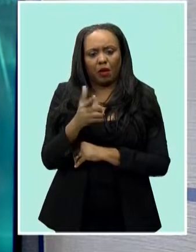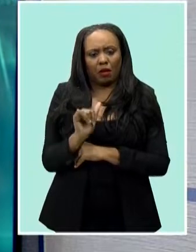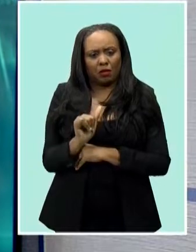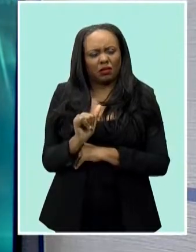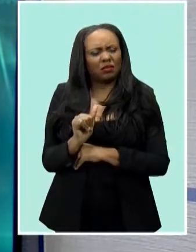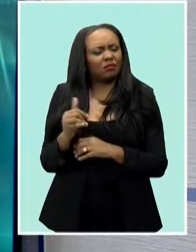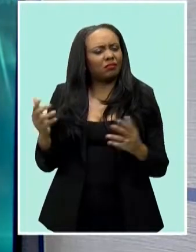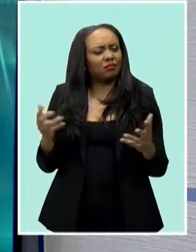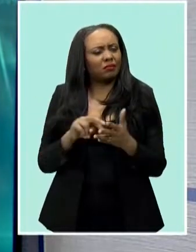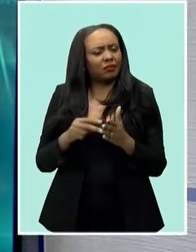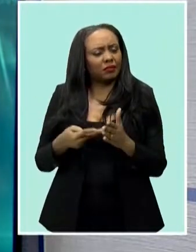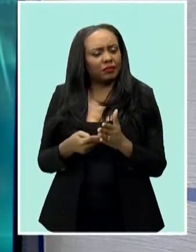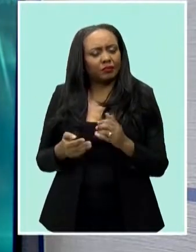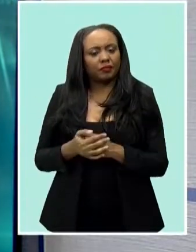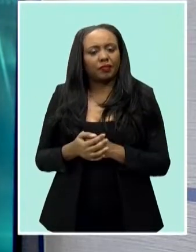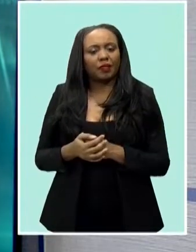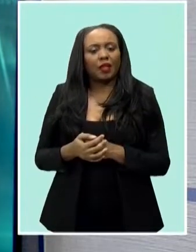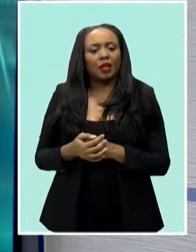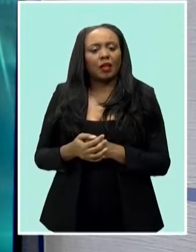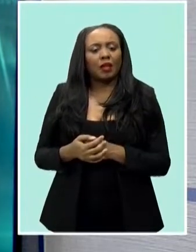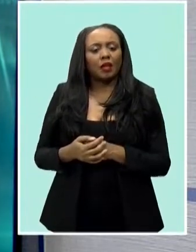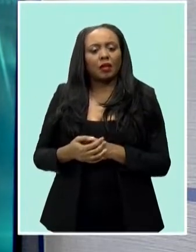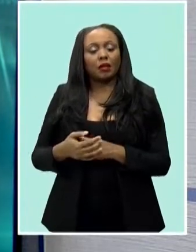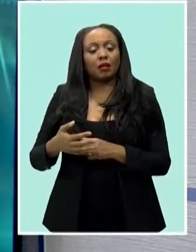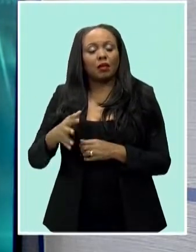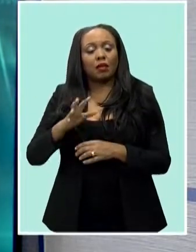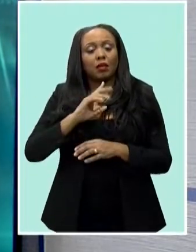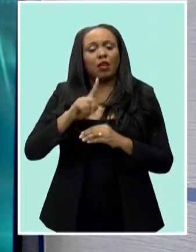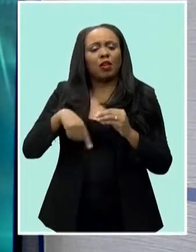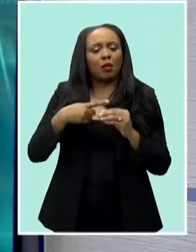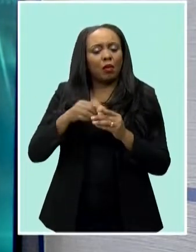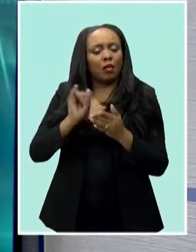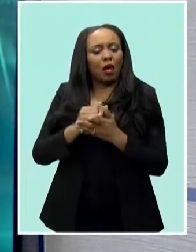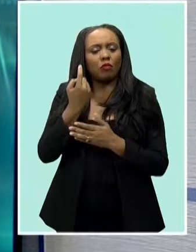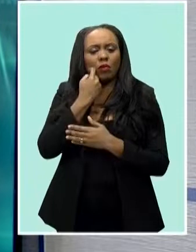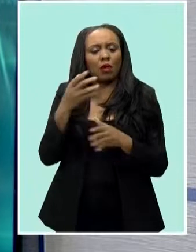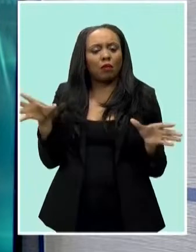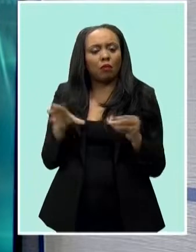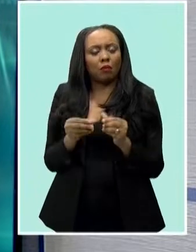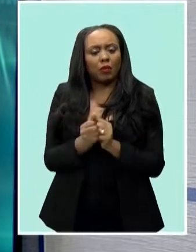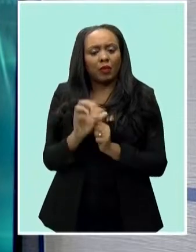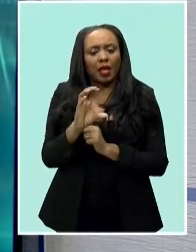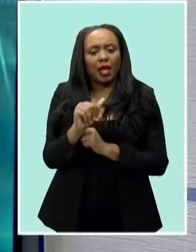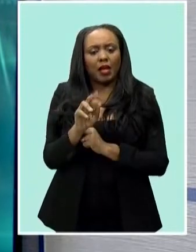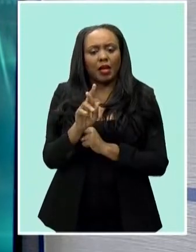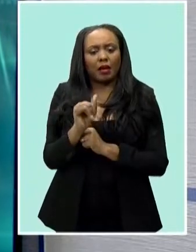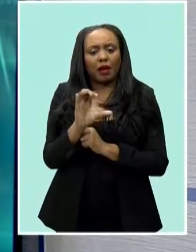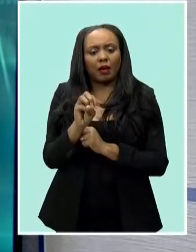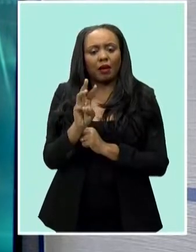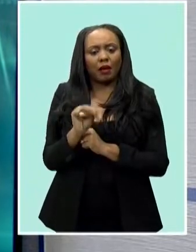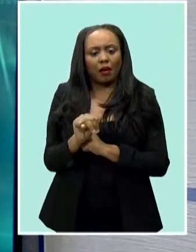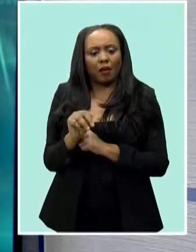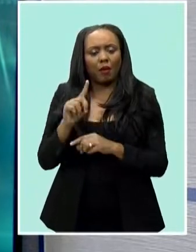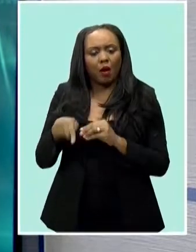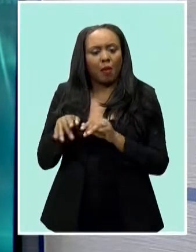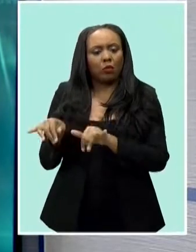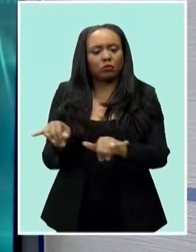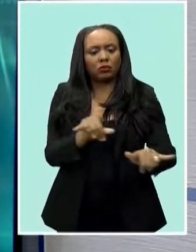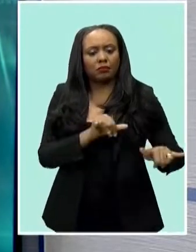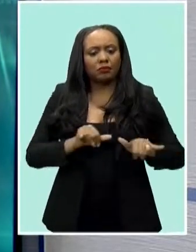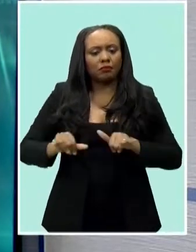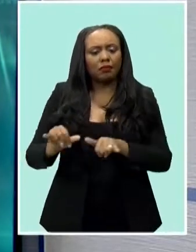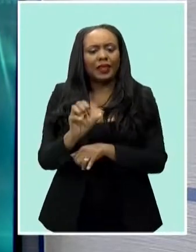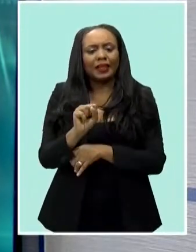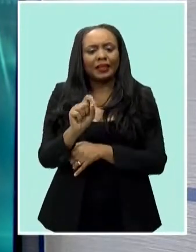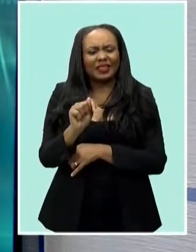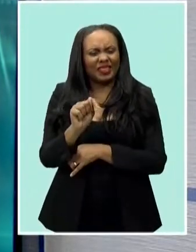Business, Entrepreneurship and Commerce, Dwight Sutherland. He made that revelation during a recent meeting of the CARICOM Regional Organization for Standards